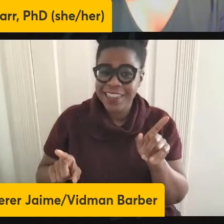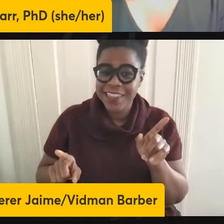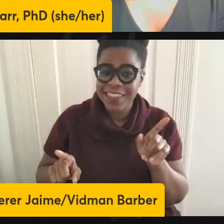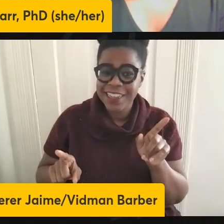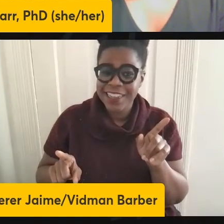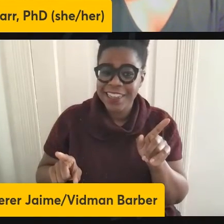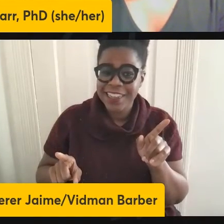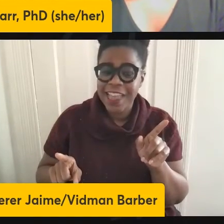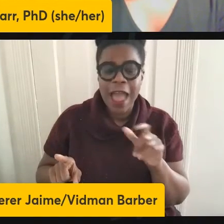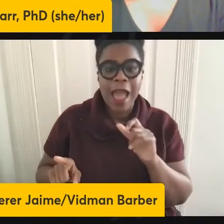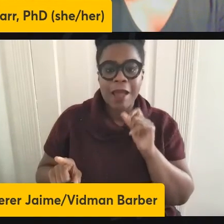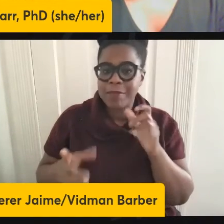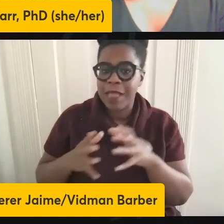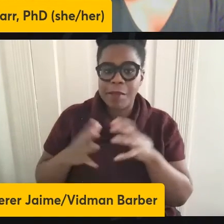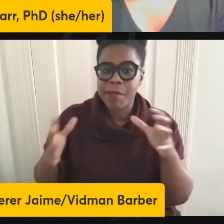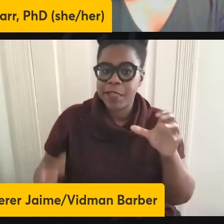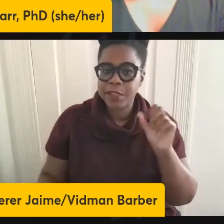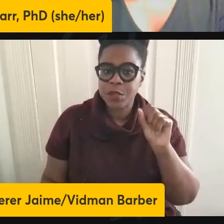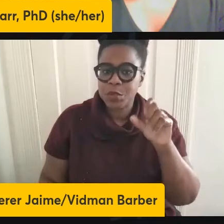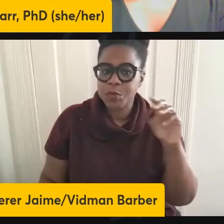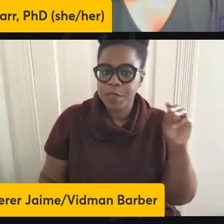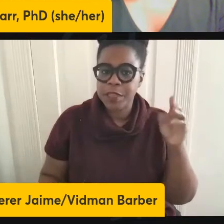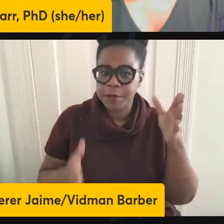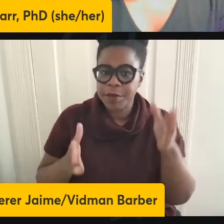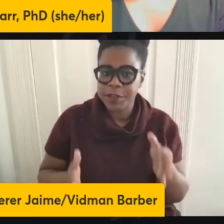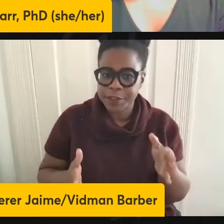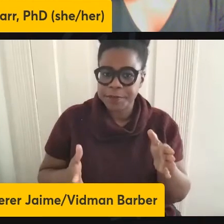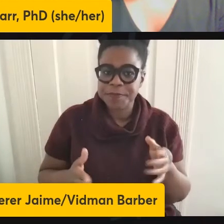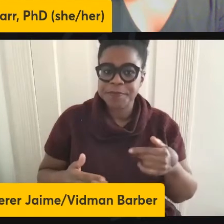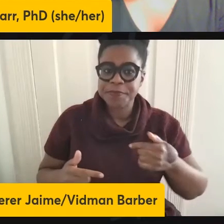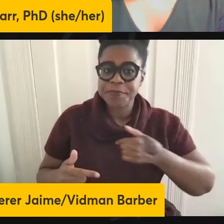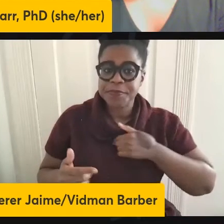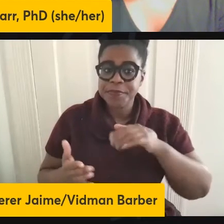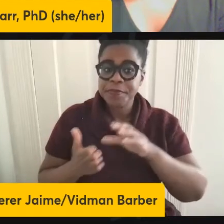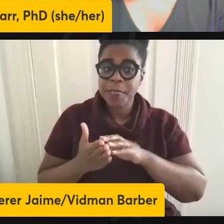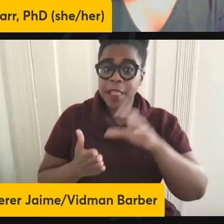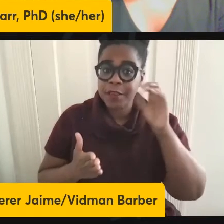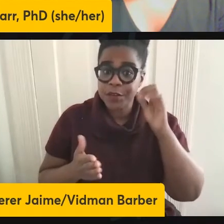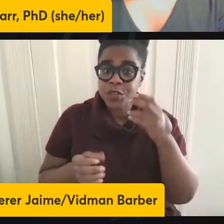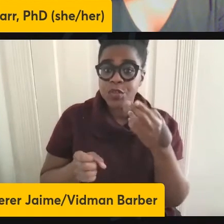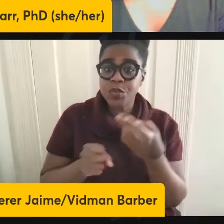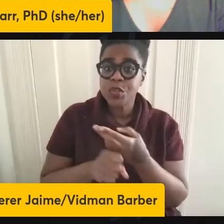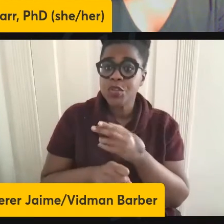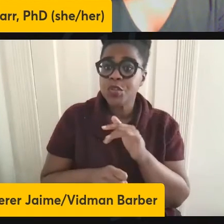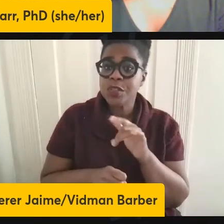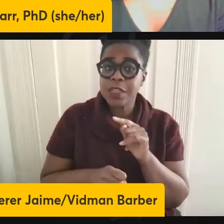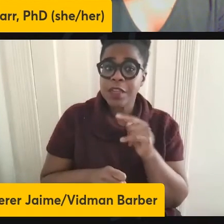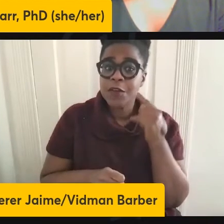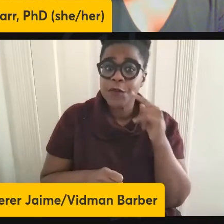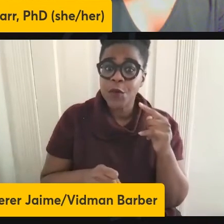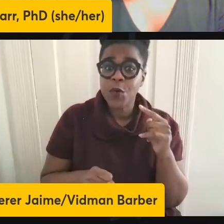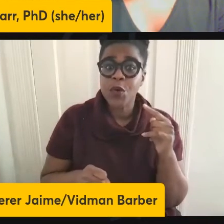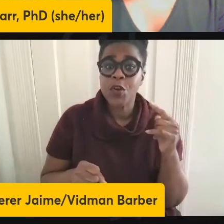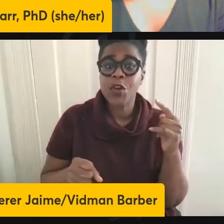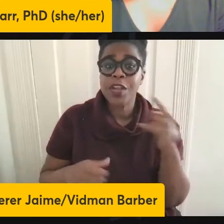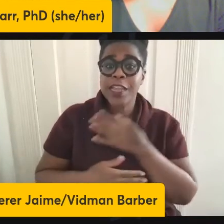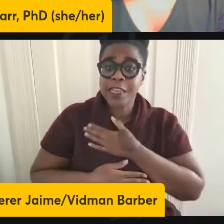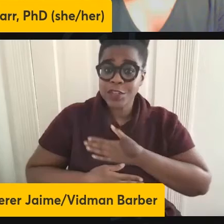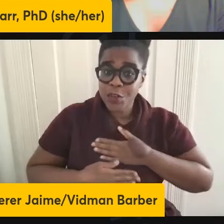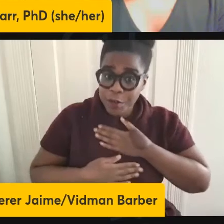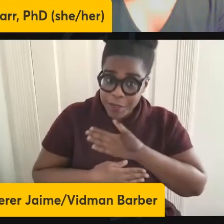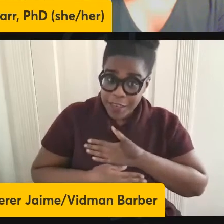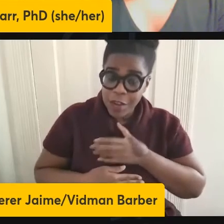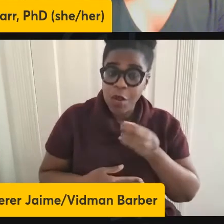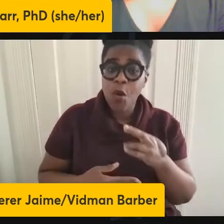I'm not a big social media person, but I think what I've learned is that you can use it for entertainment or you can use it for